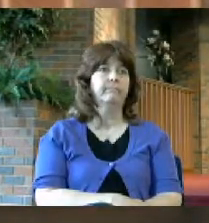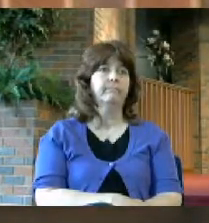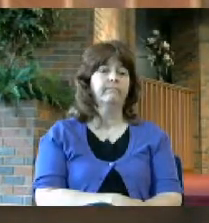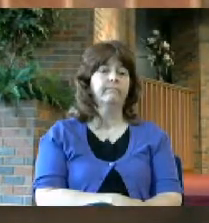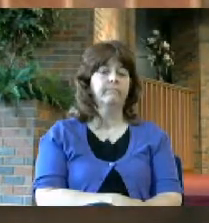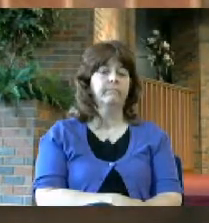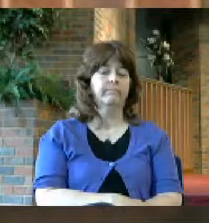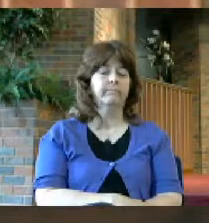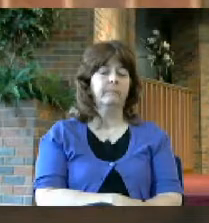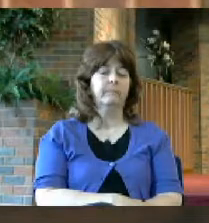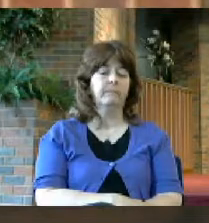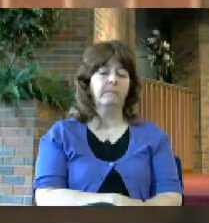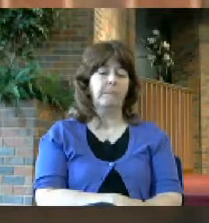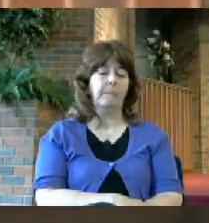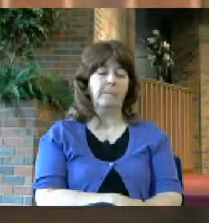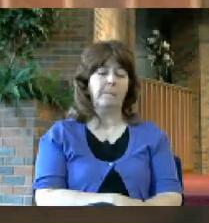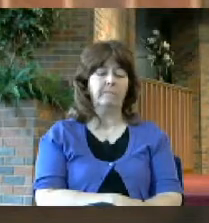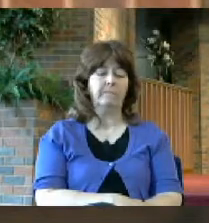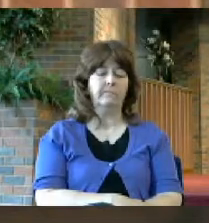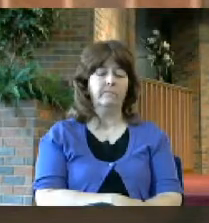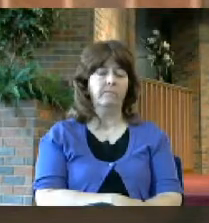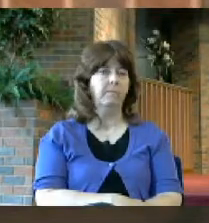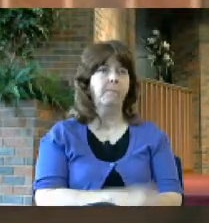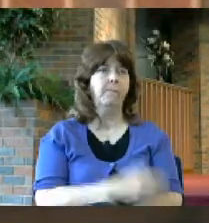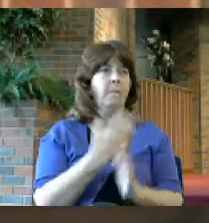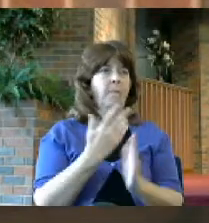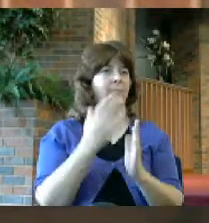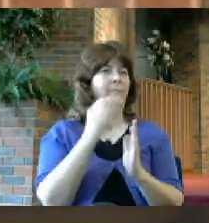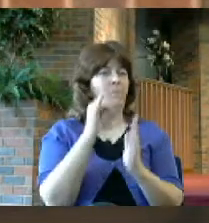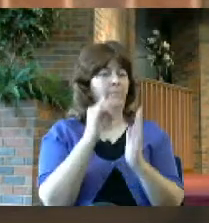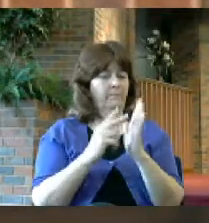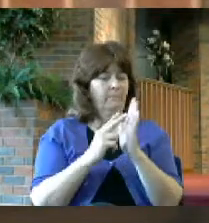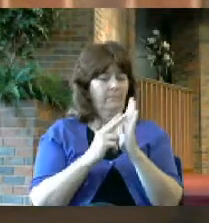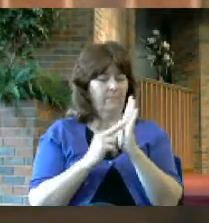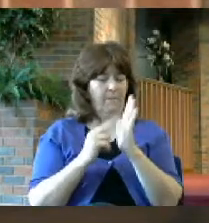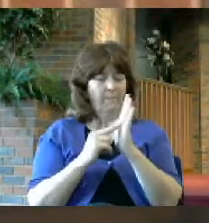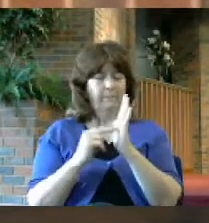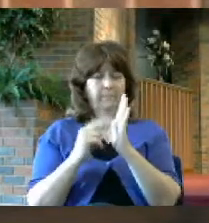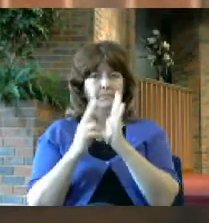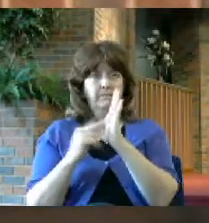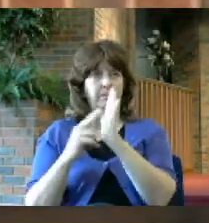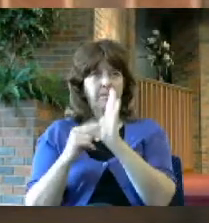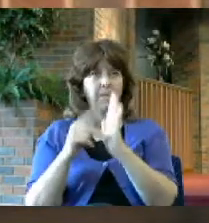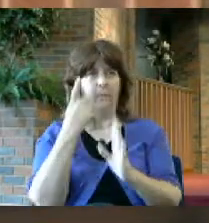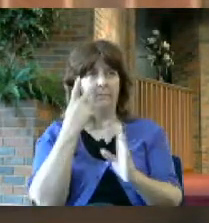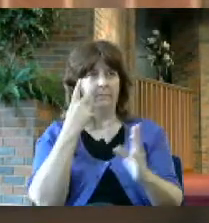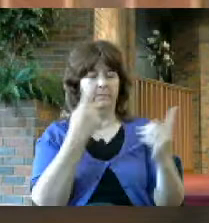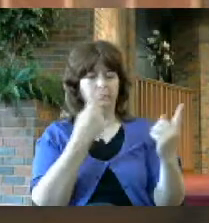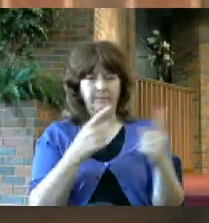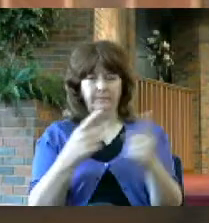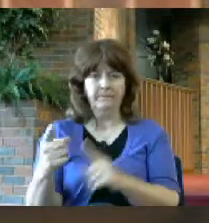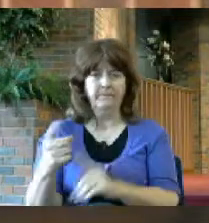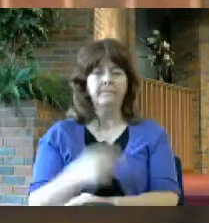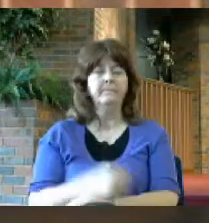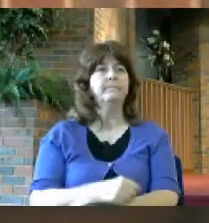All it takes is just a little reading, and you find it happening. For example, Matthew chapter 19.